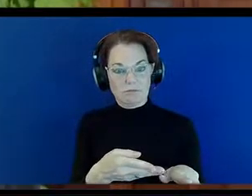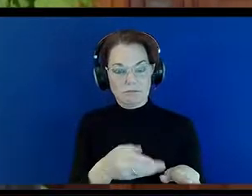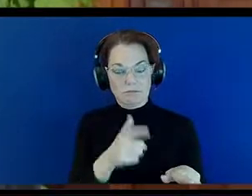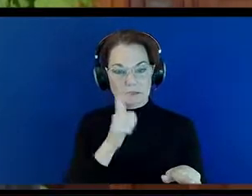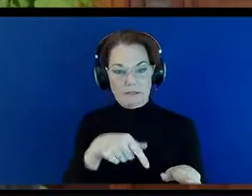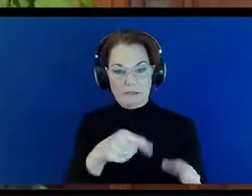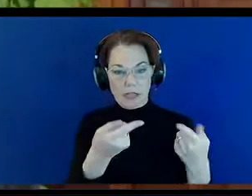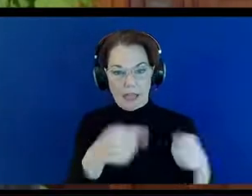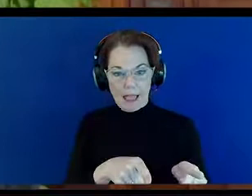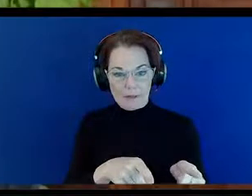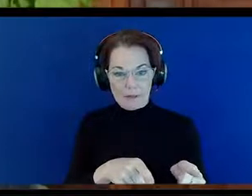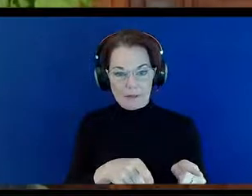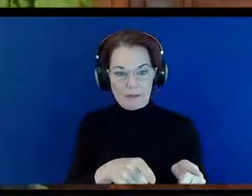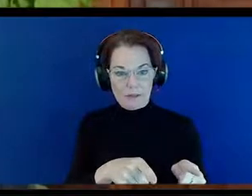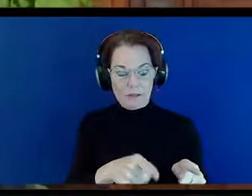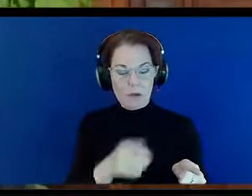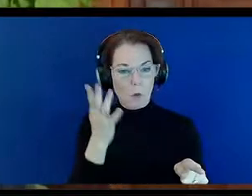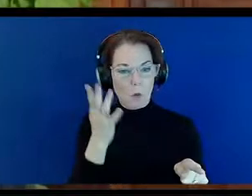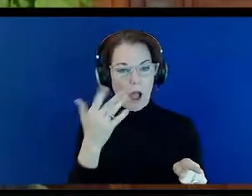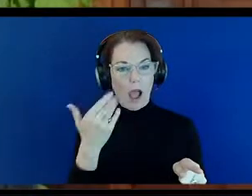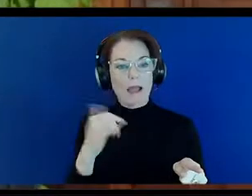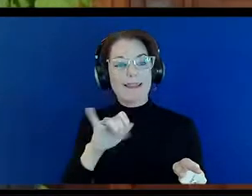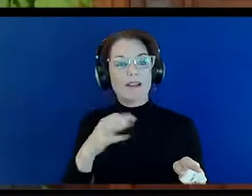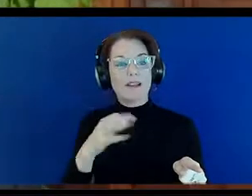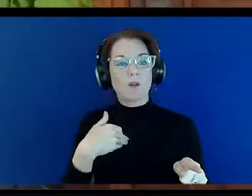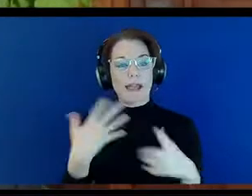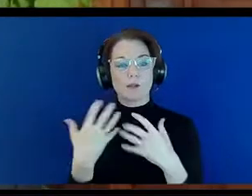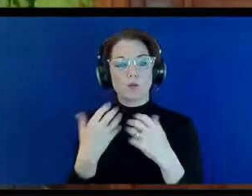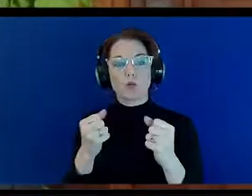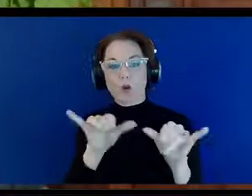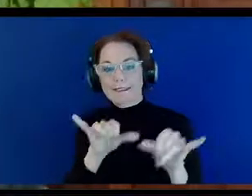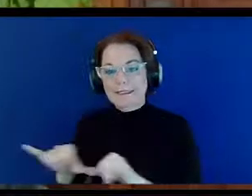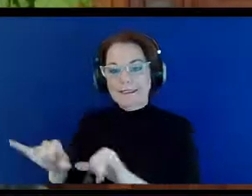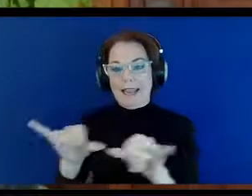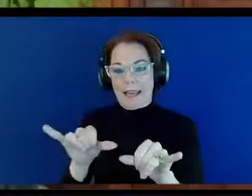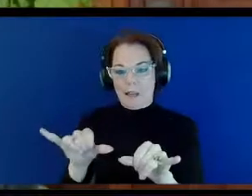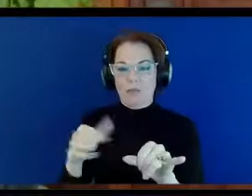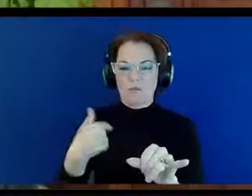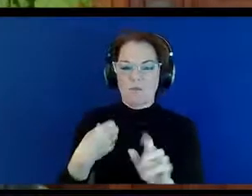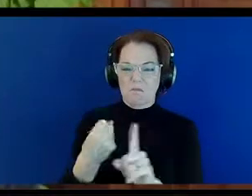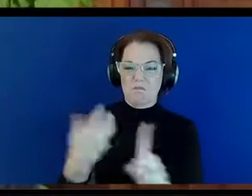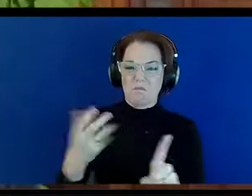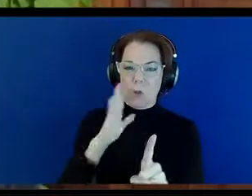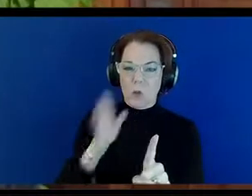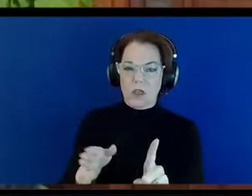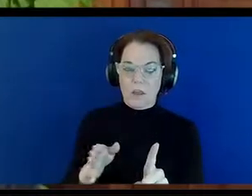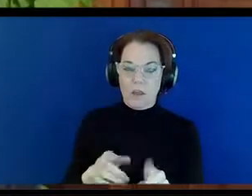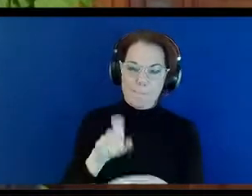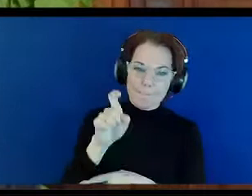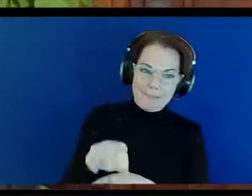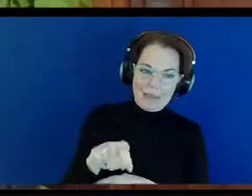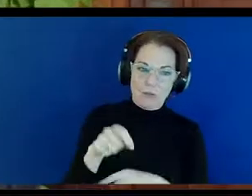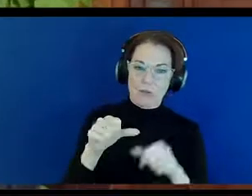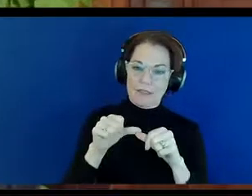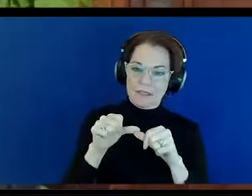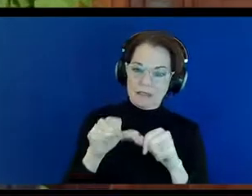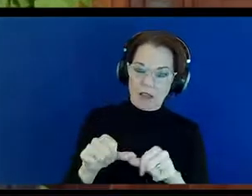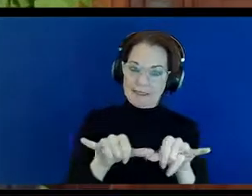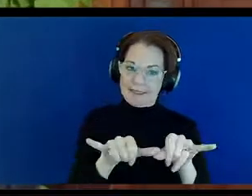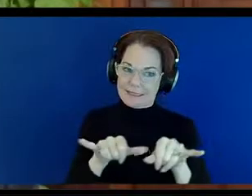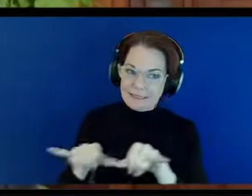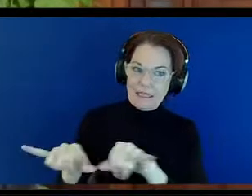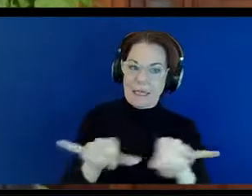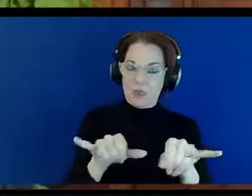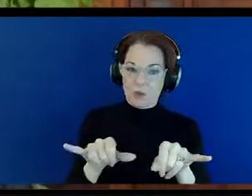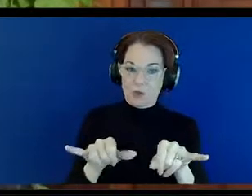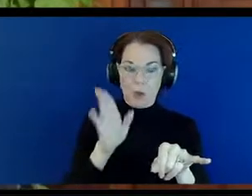stronger standards. And we'll talk more about this today. Mandatory stability standards would